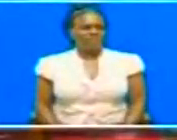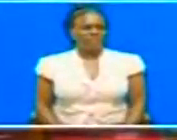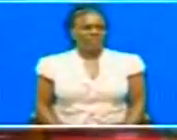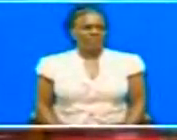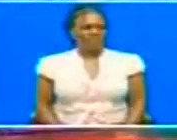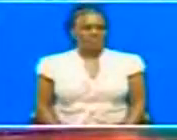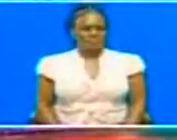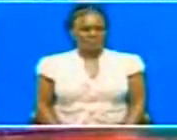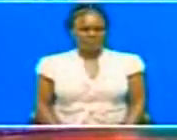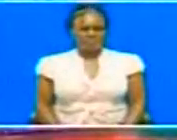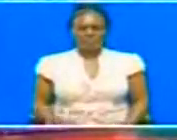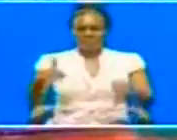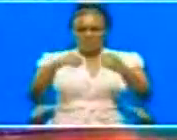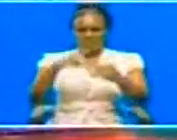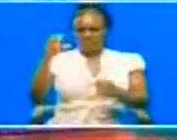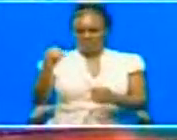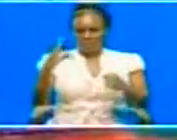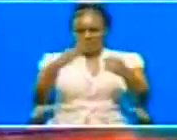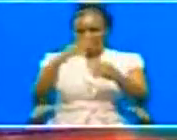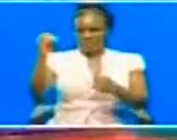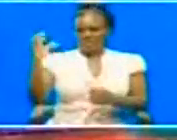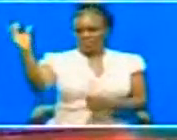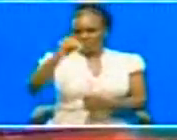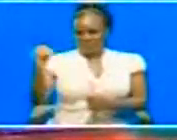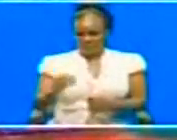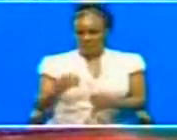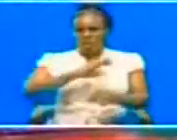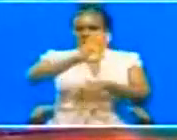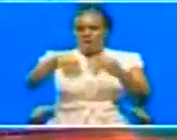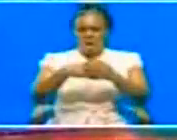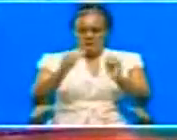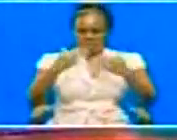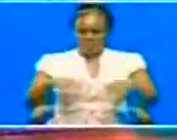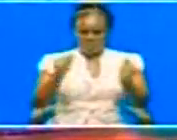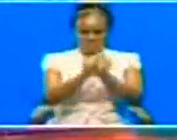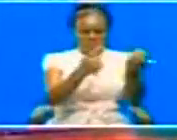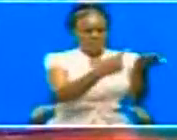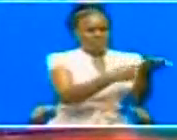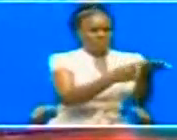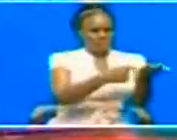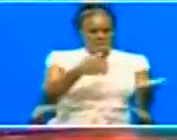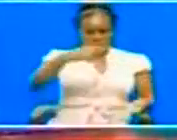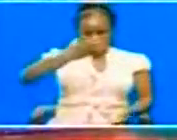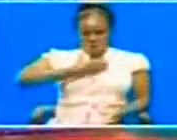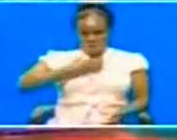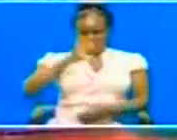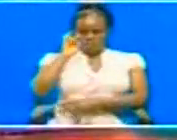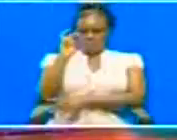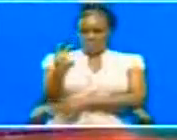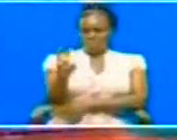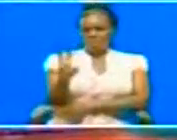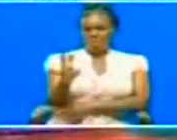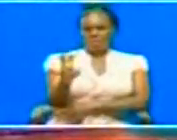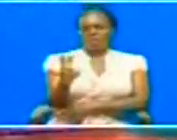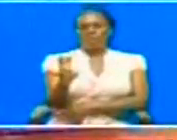Almost 60 to 70% of our children or people with albinism in Kenya, my own observation, are short-sighted.